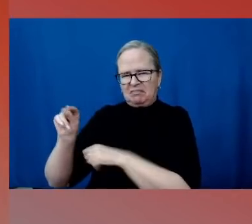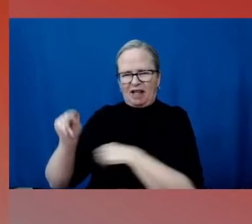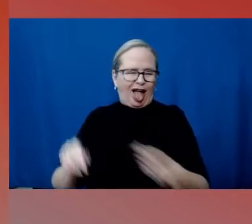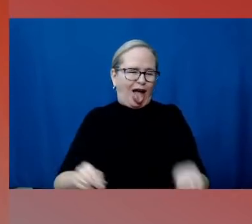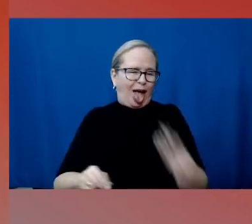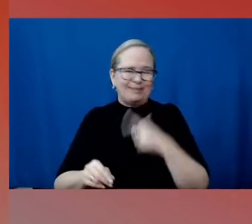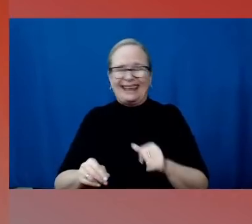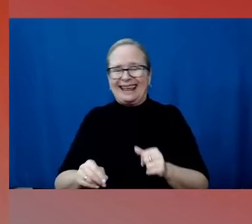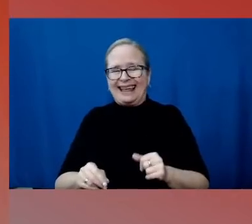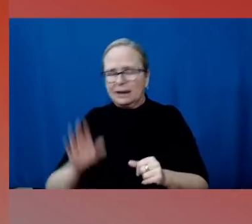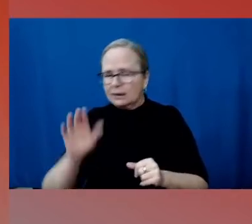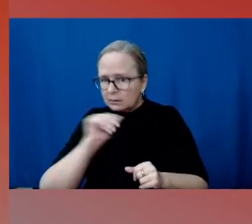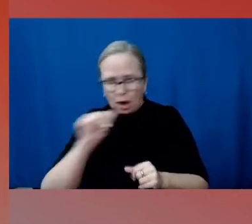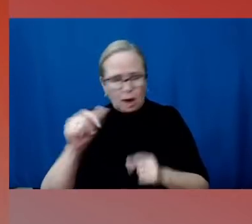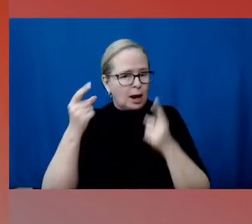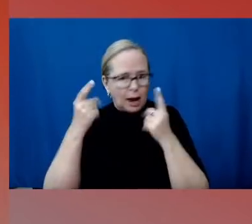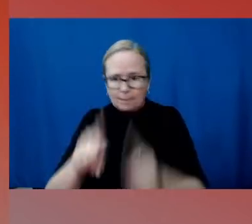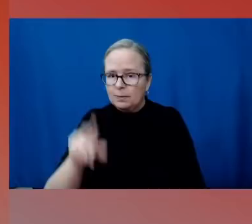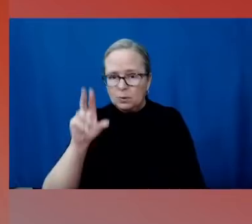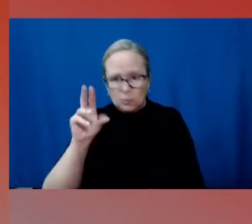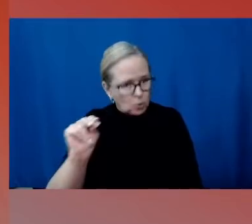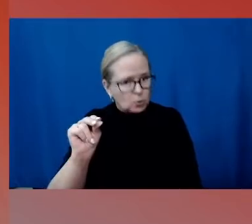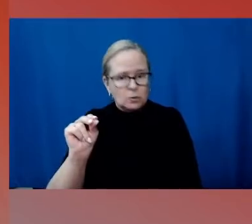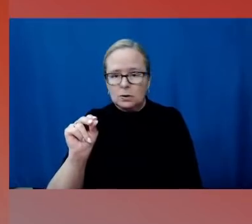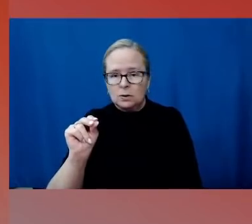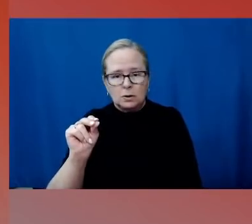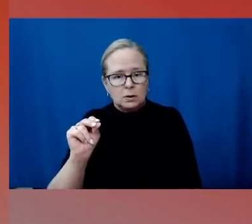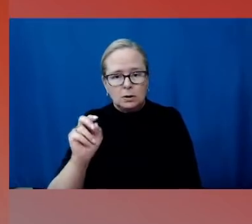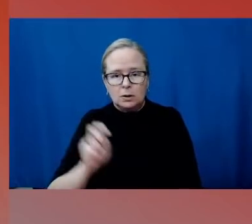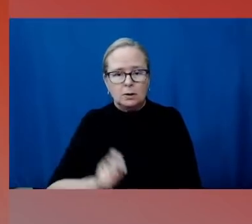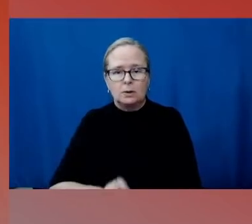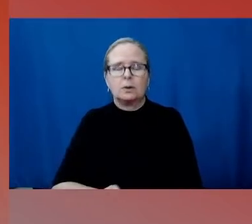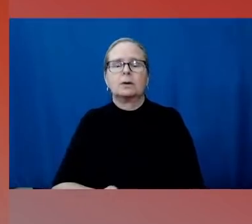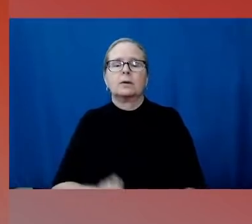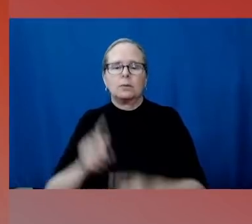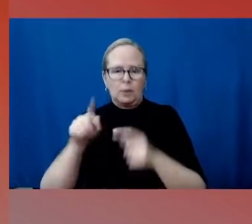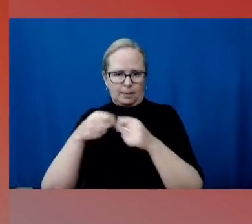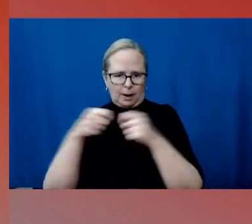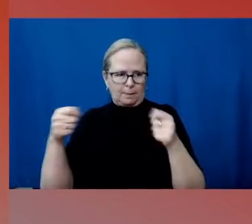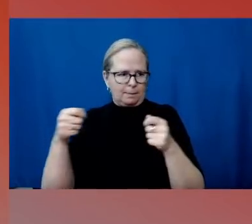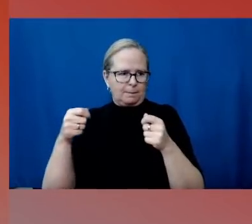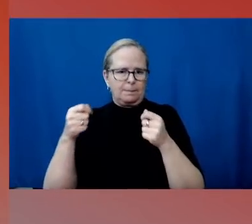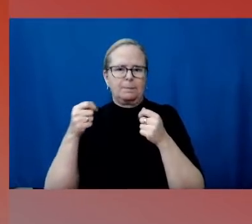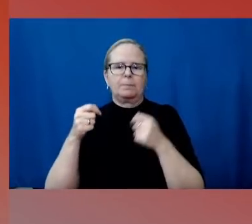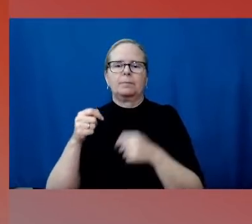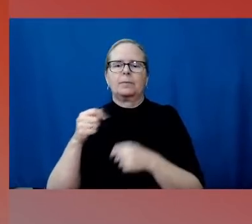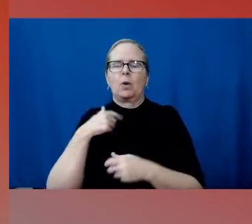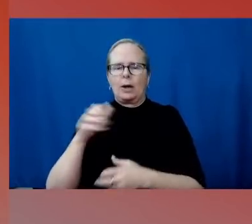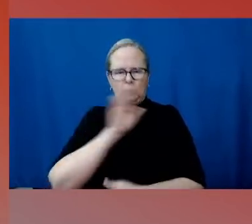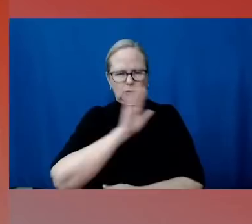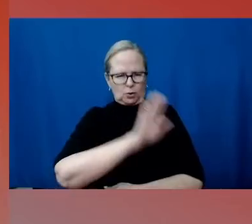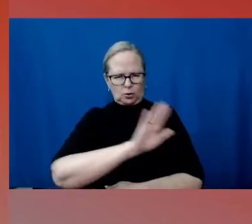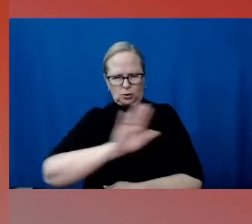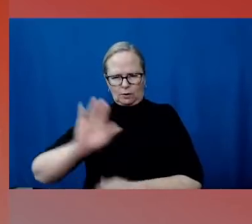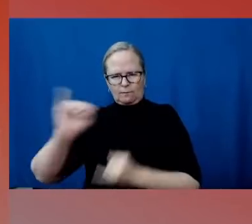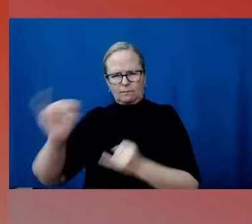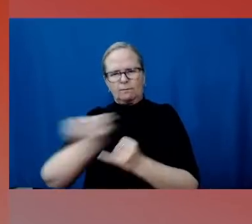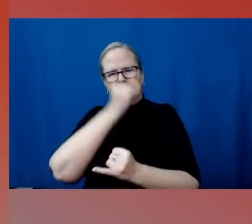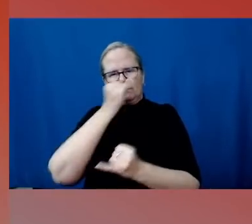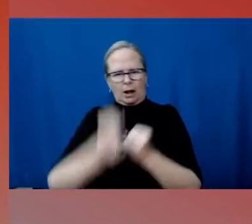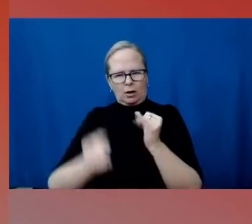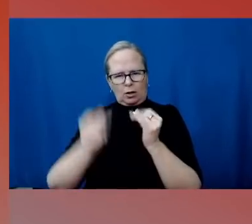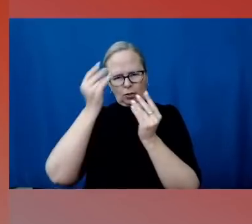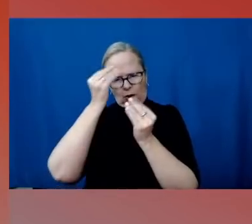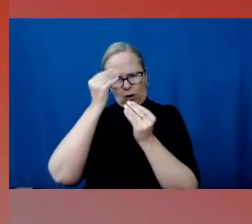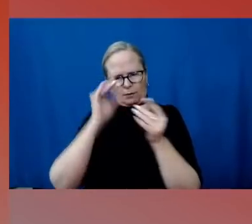not what they're doing for us. As we get ready to say goodbye, I would love to offer you each of the opportunity to share any remaining